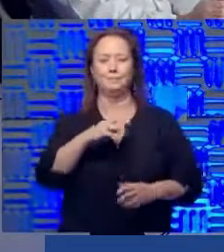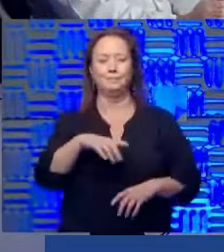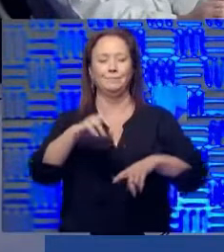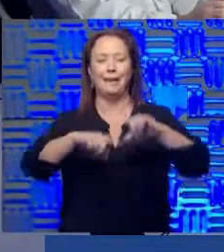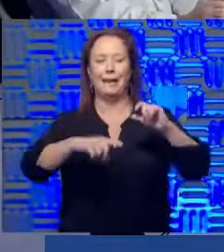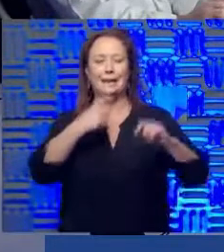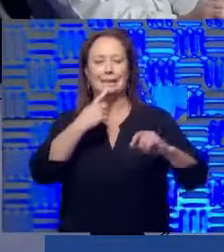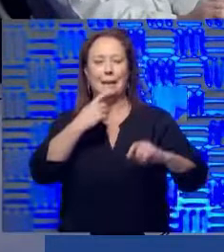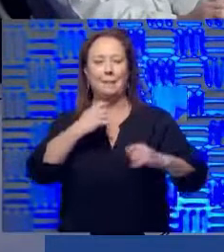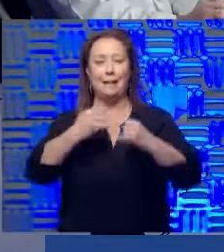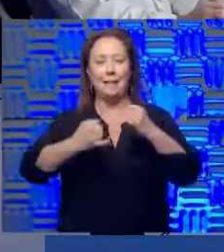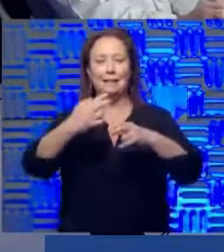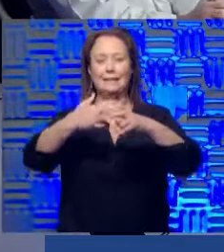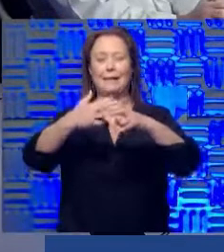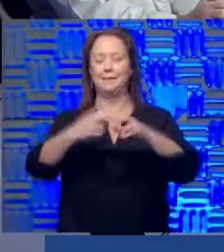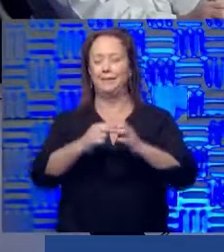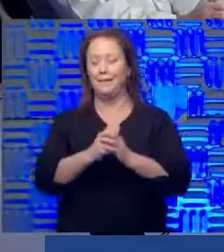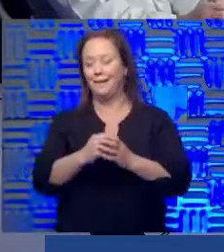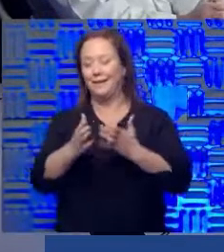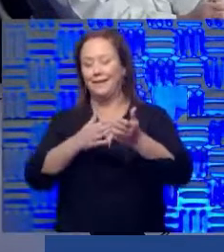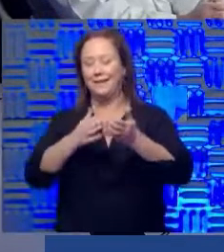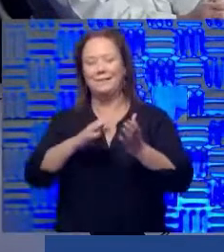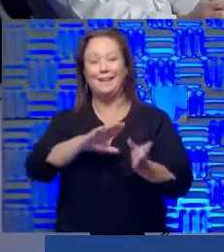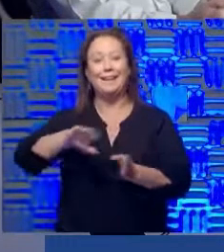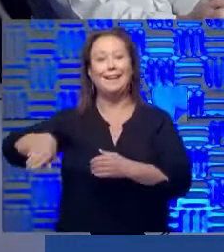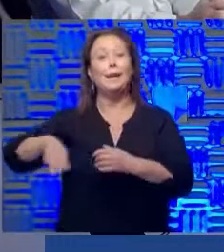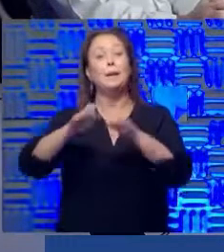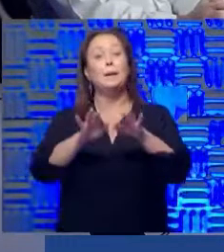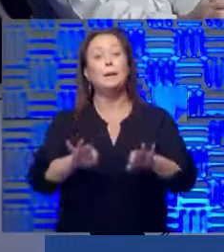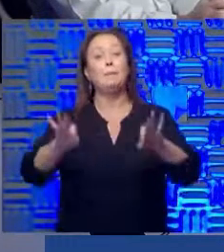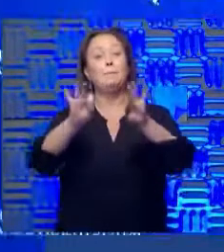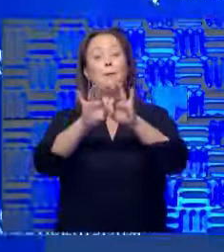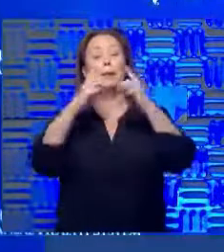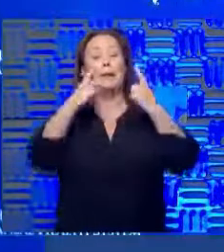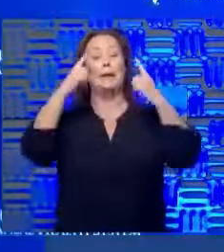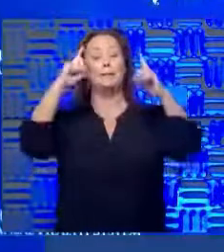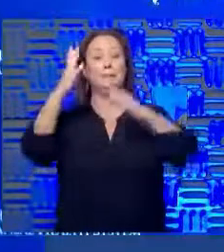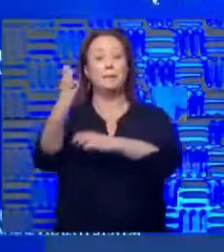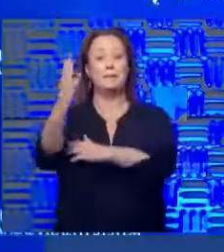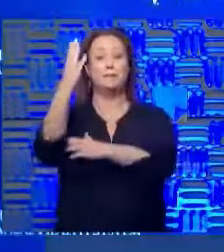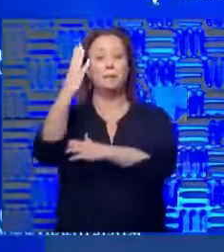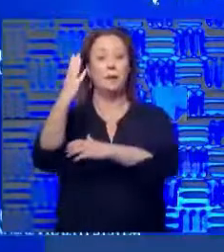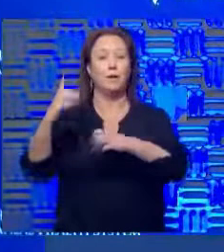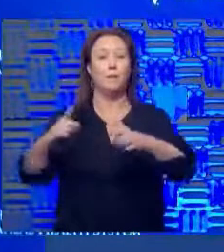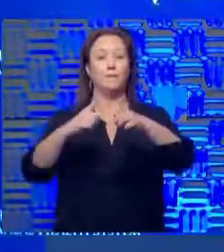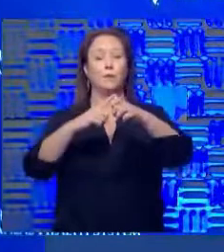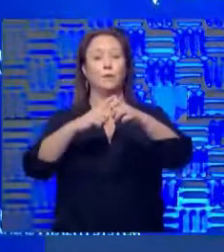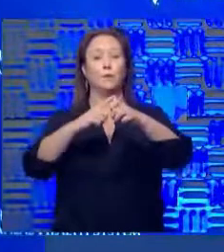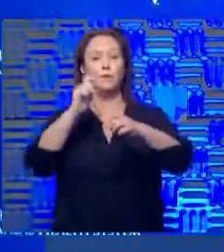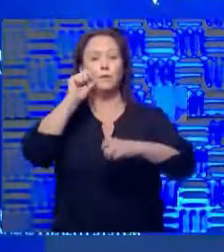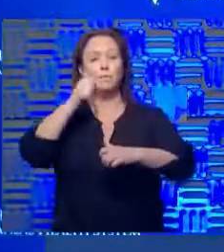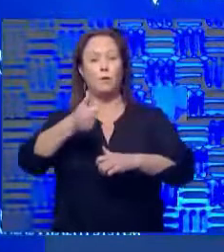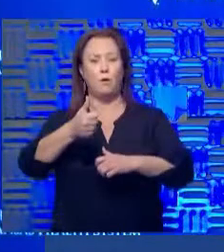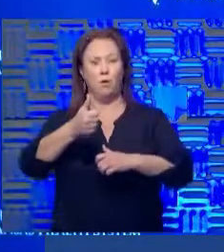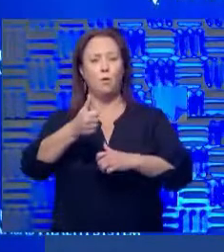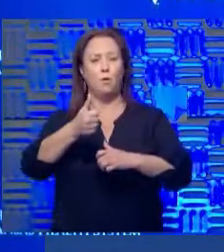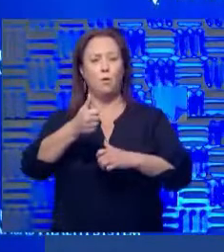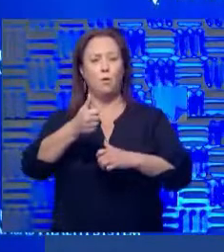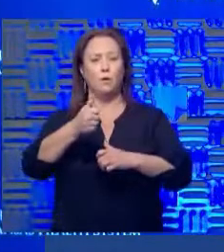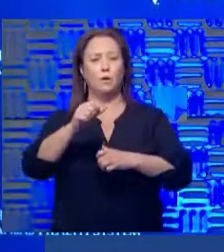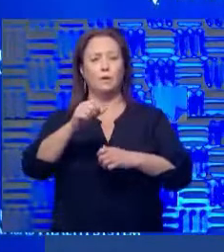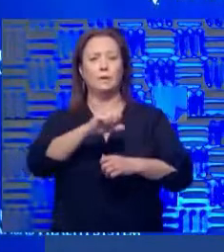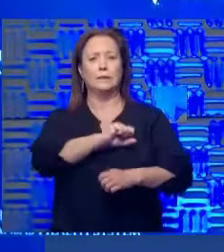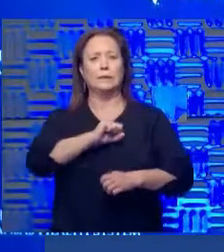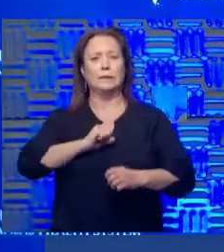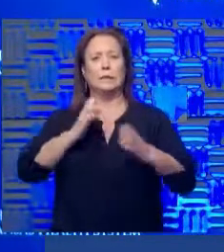things. So anyway, hey, a couple of important announcements this morning. First of all, our guest for tomorrow it will be